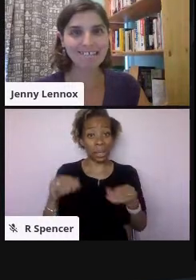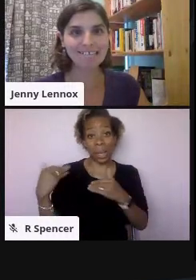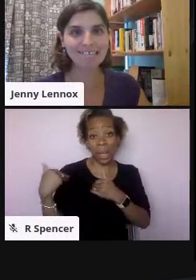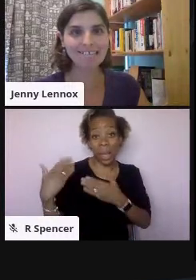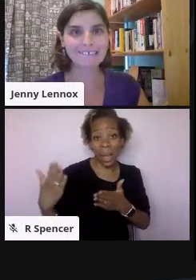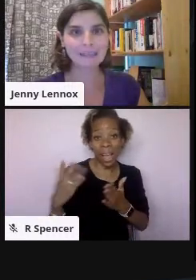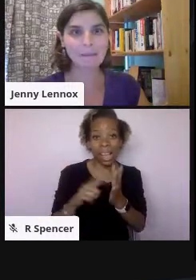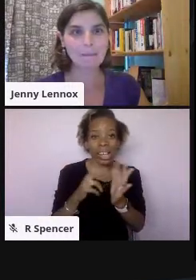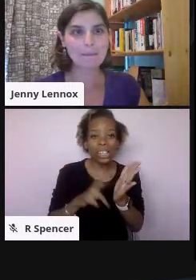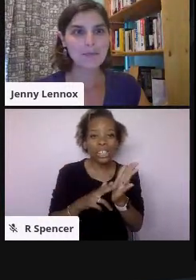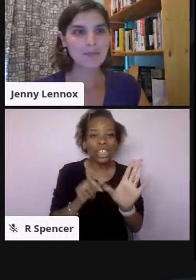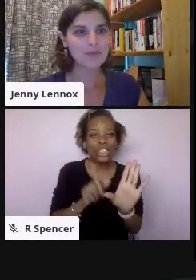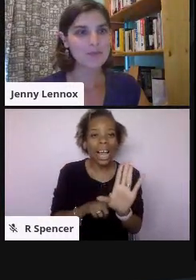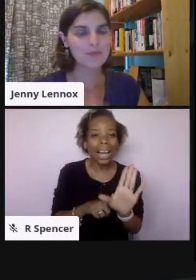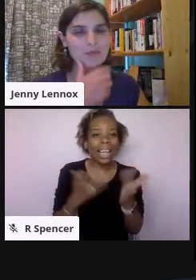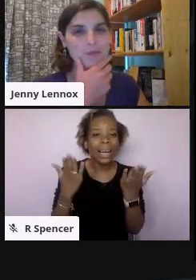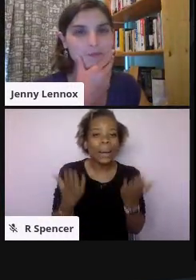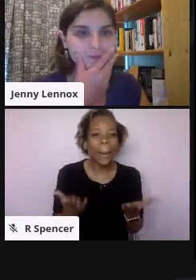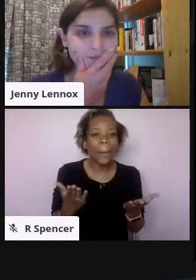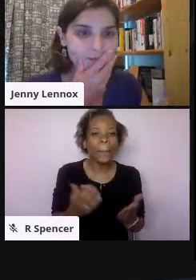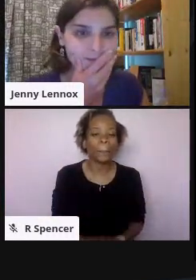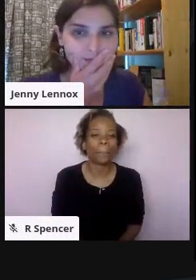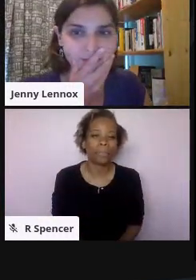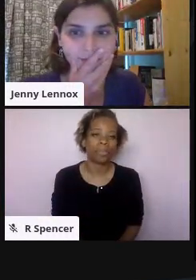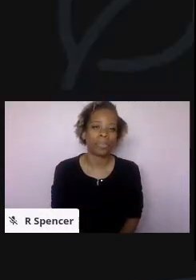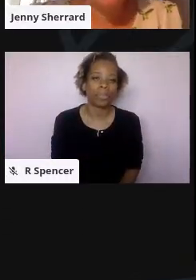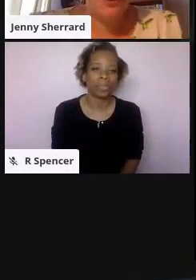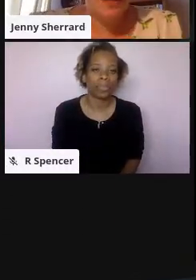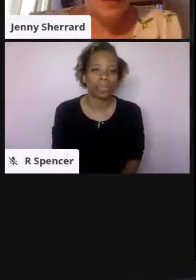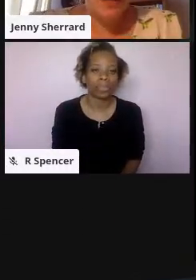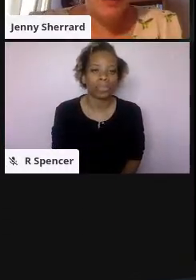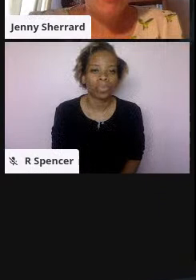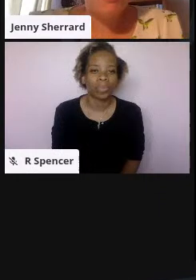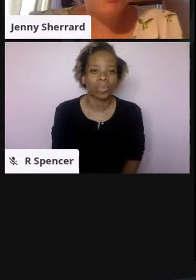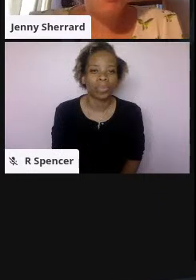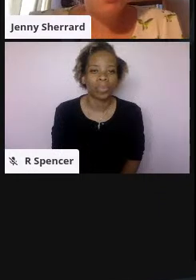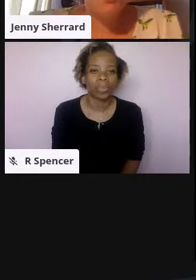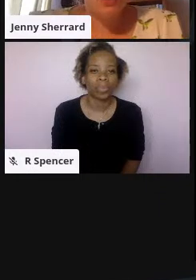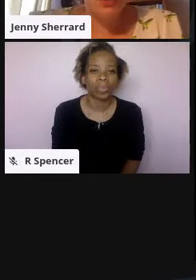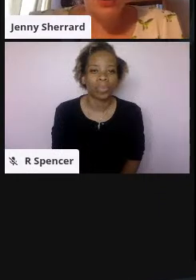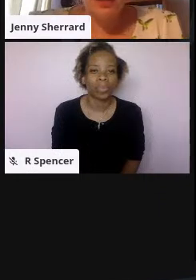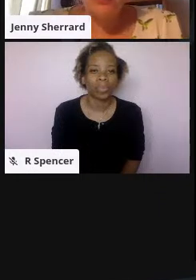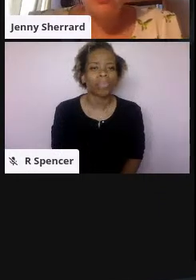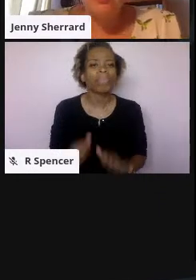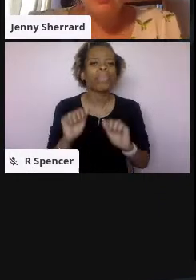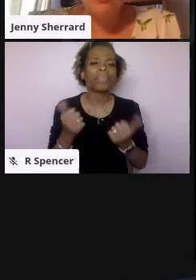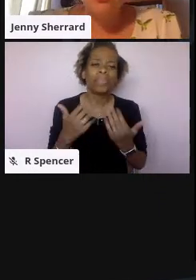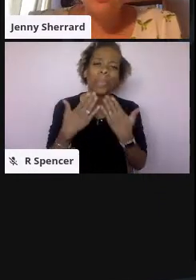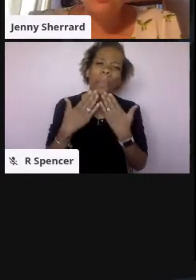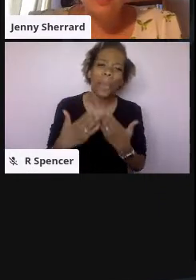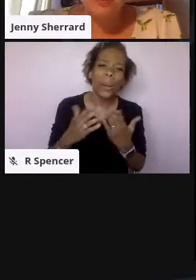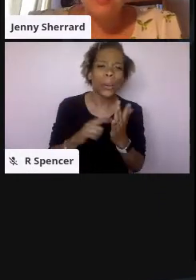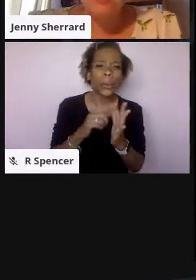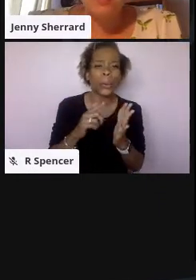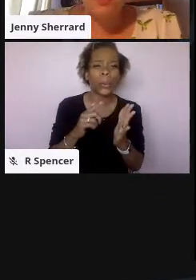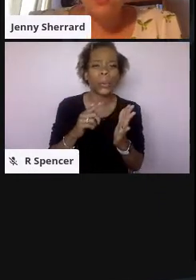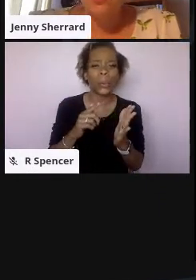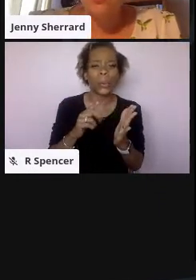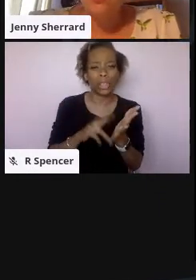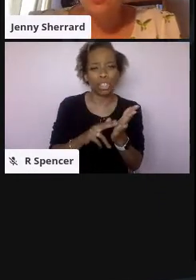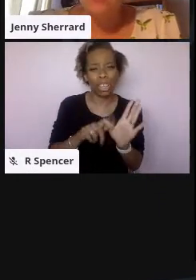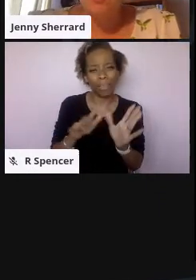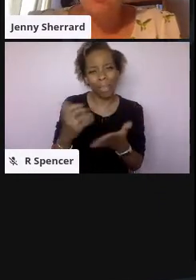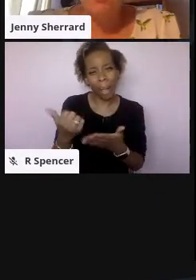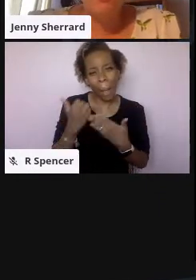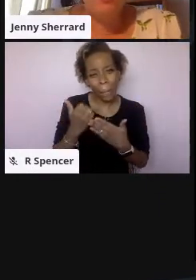Jenny. Thank you very much. That's helpful. Moving on, I'm going to introduce Seth Atkin,